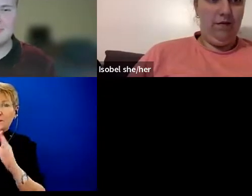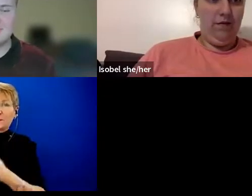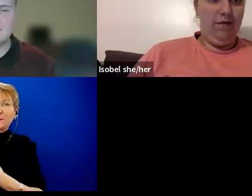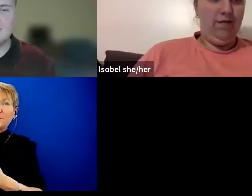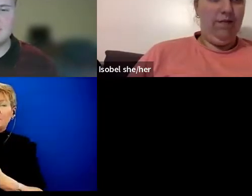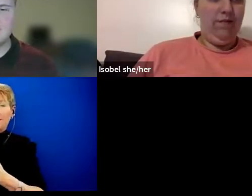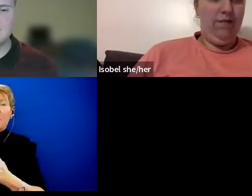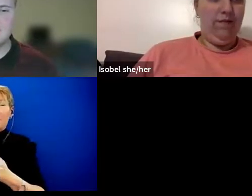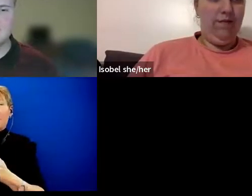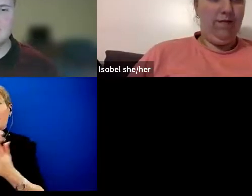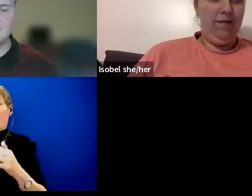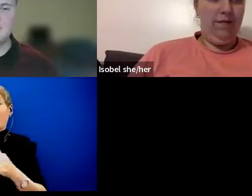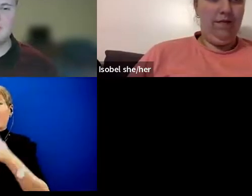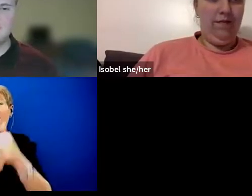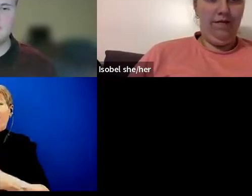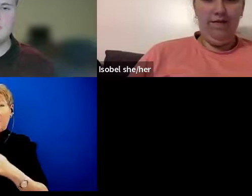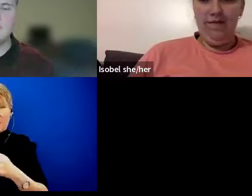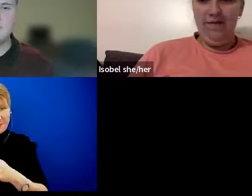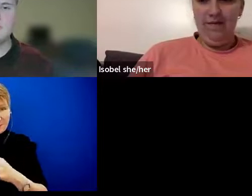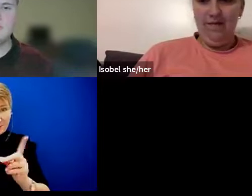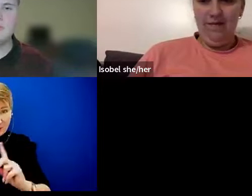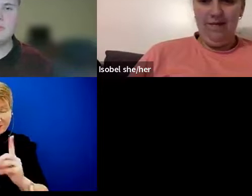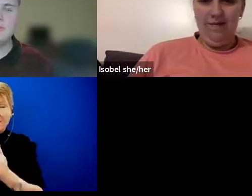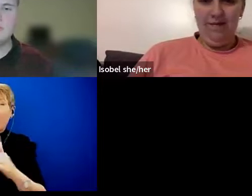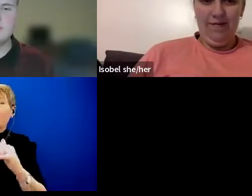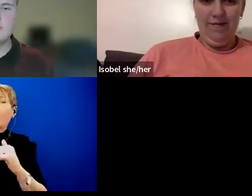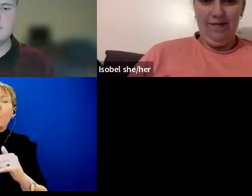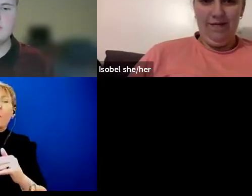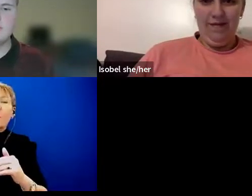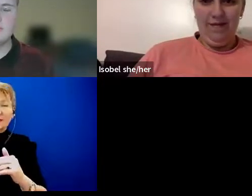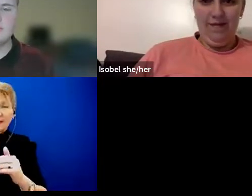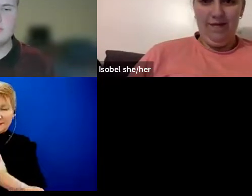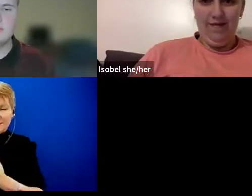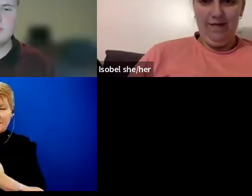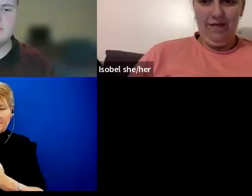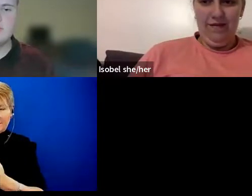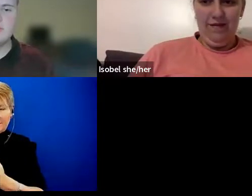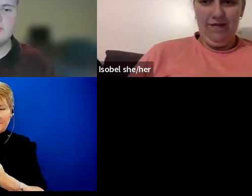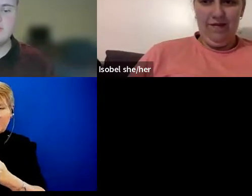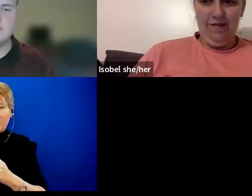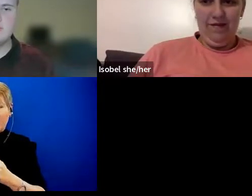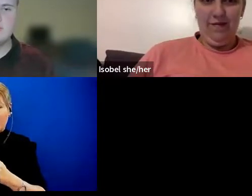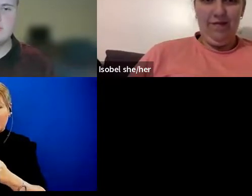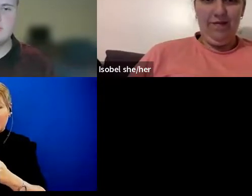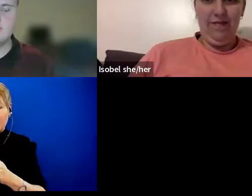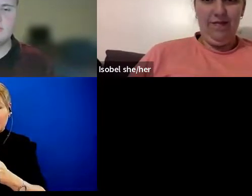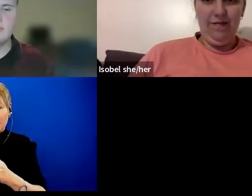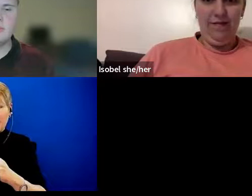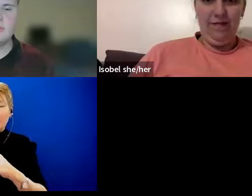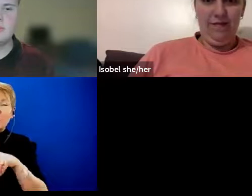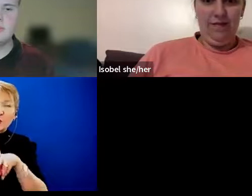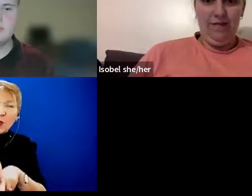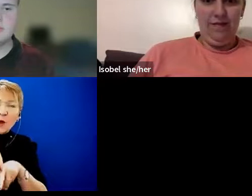my favourite childhood memories is about water. So I remember loving anything to do with the surf,